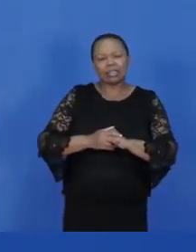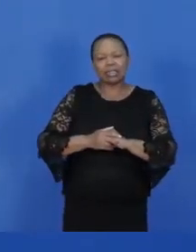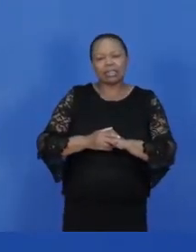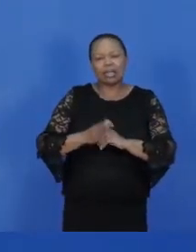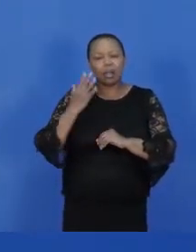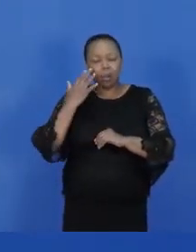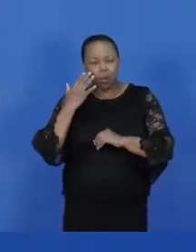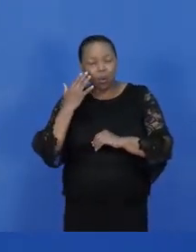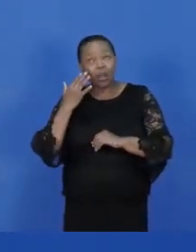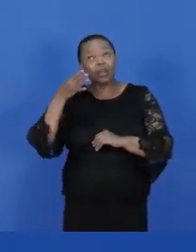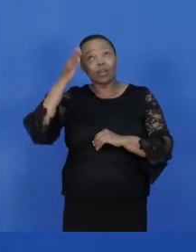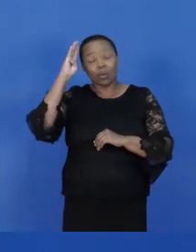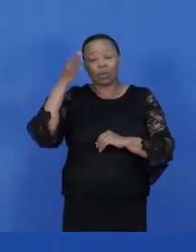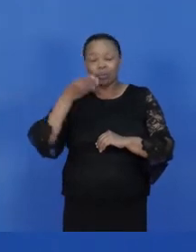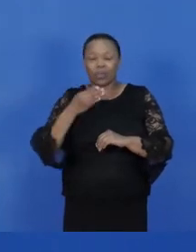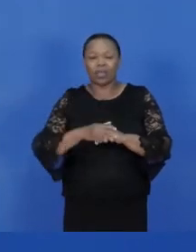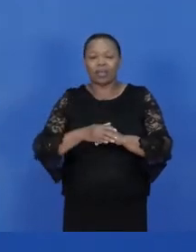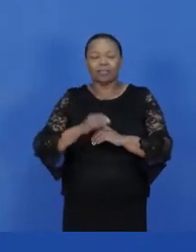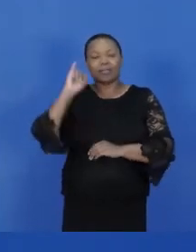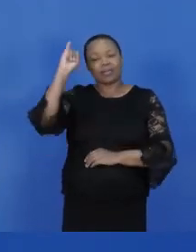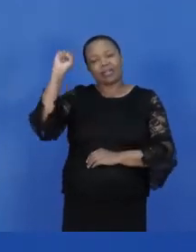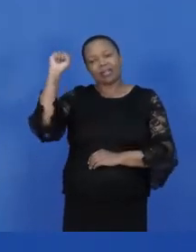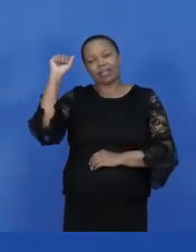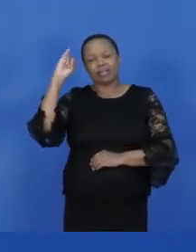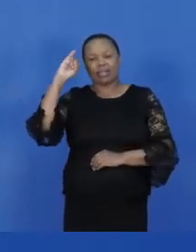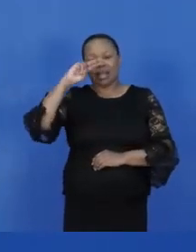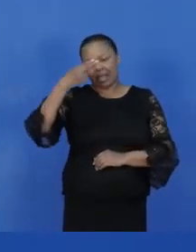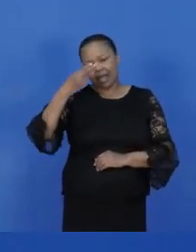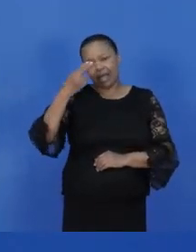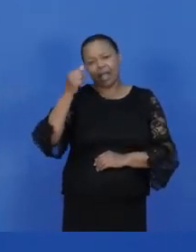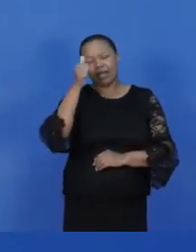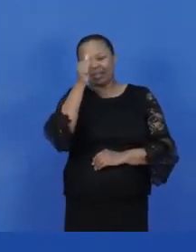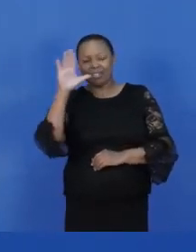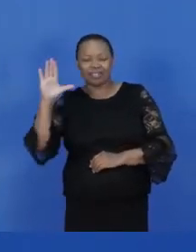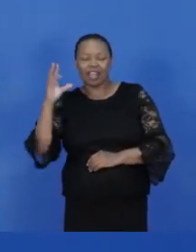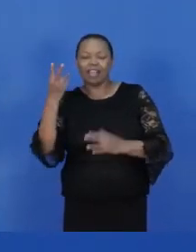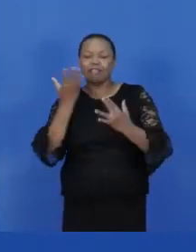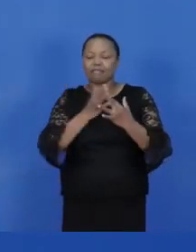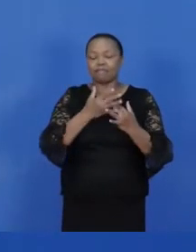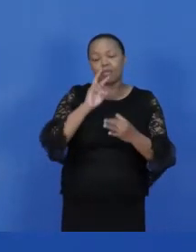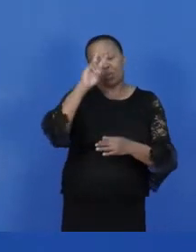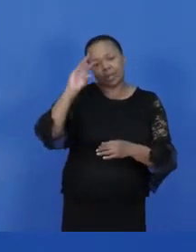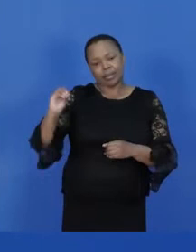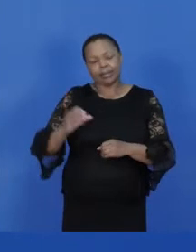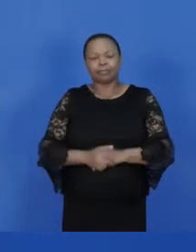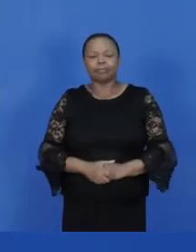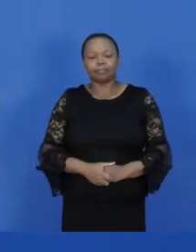that God will cover them, God will preserve them, and God will sustain them. Look at Isaiah chapter 65, verse 20 in the New Living